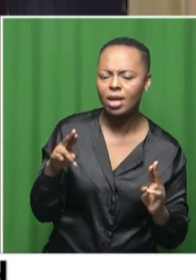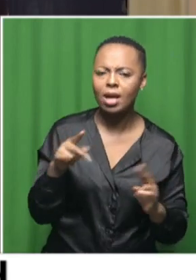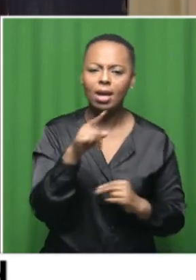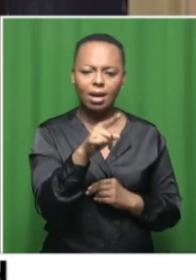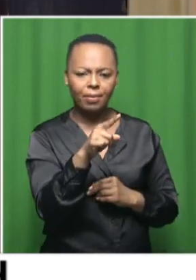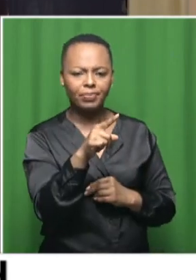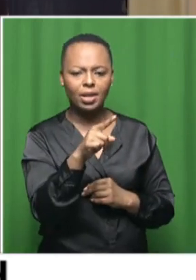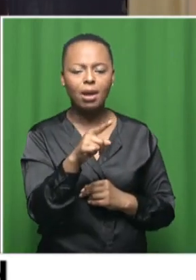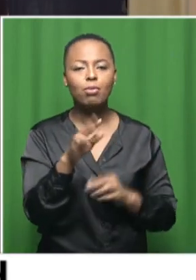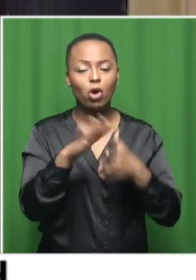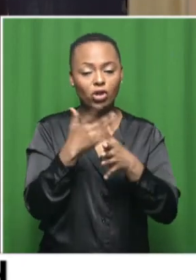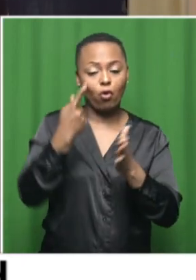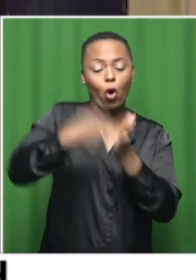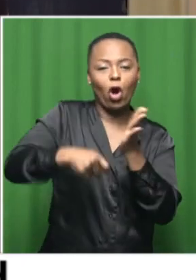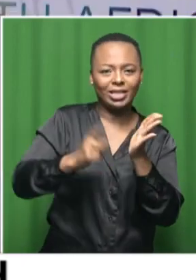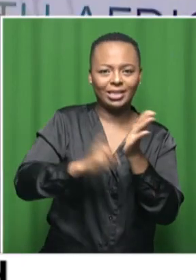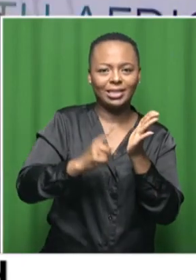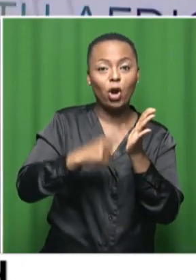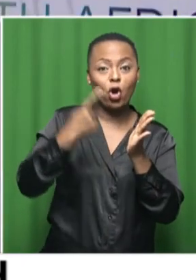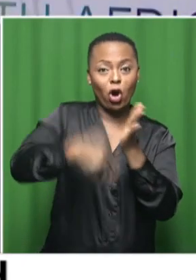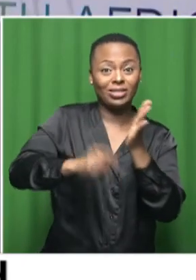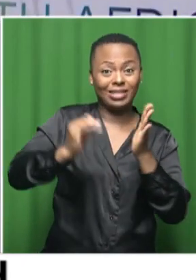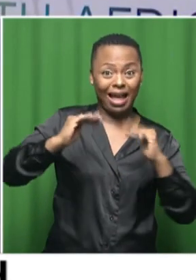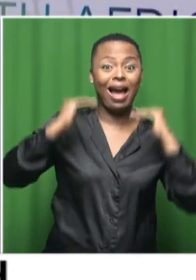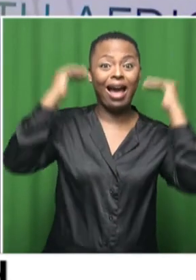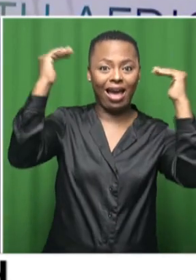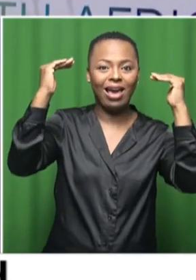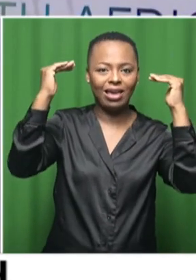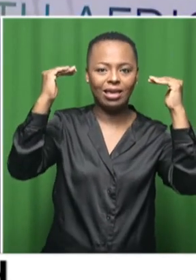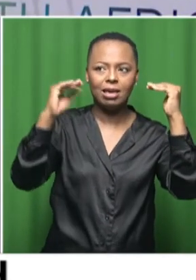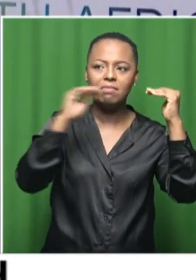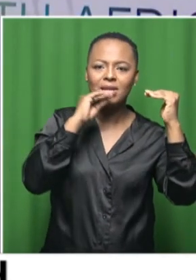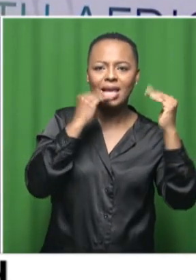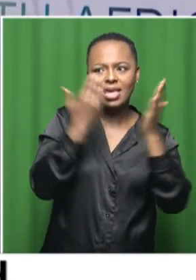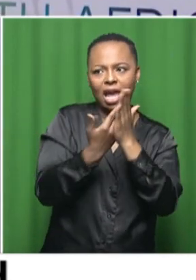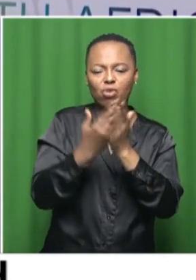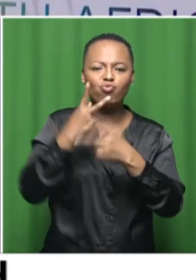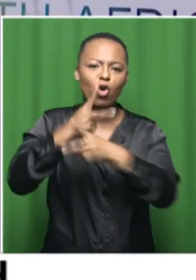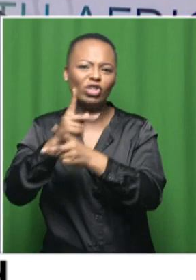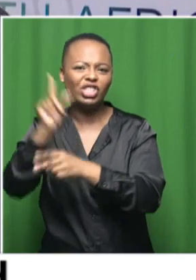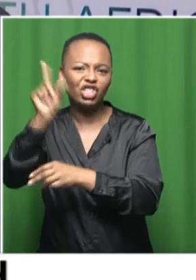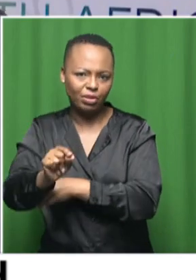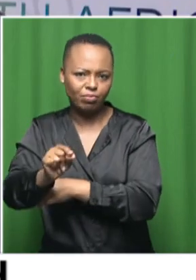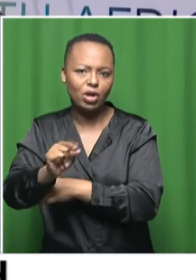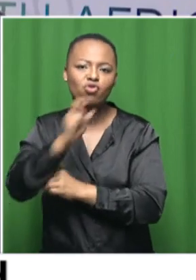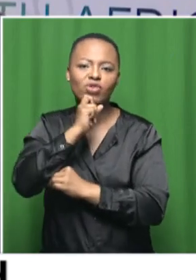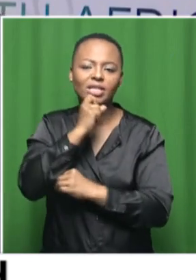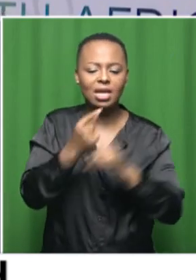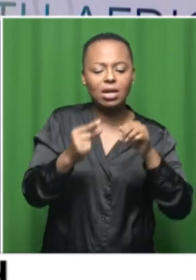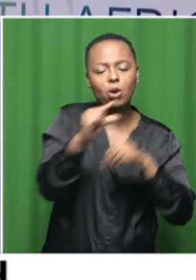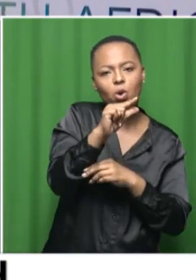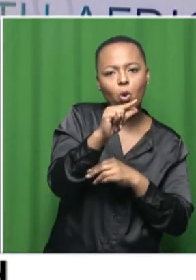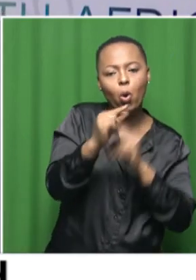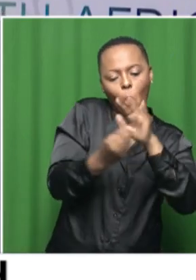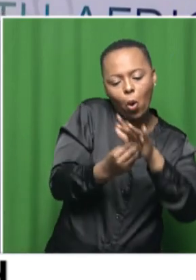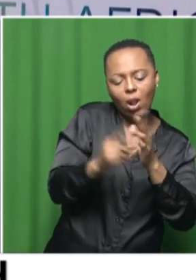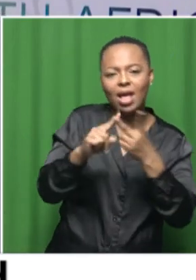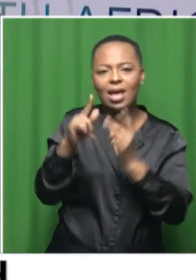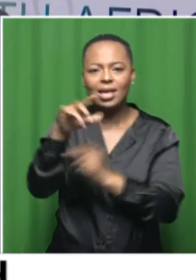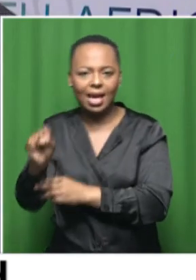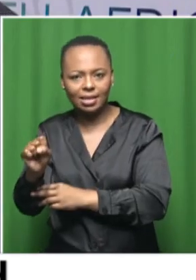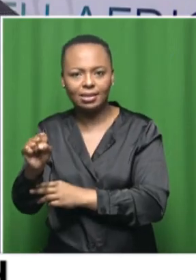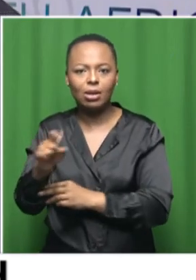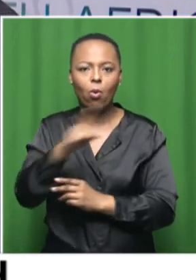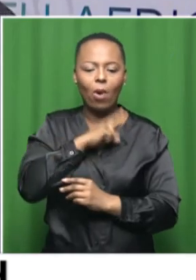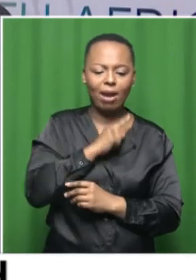curve Because is, of the cost. cost curve is high, so you can produce it cheaper using coal and gas. So why pay a premium when in fact there are cheaper